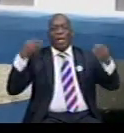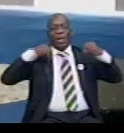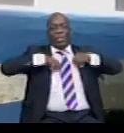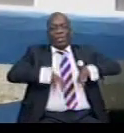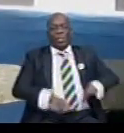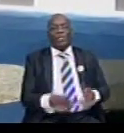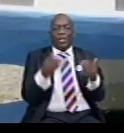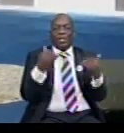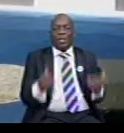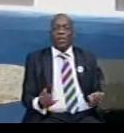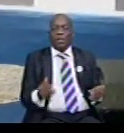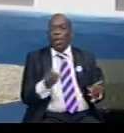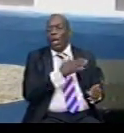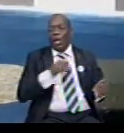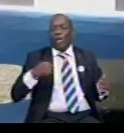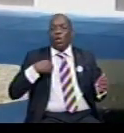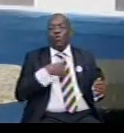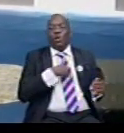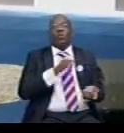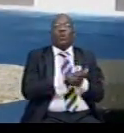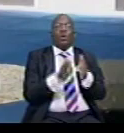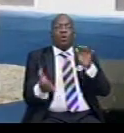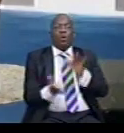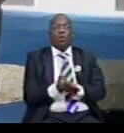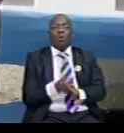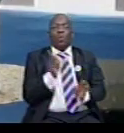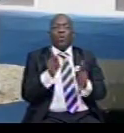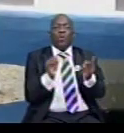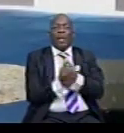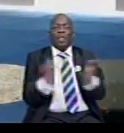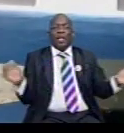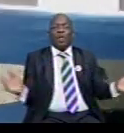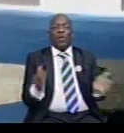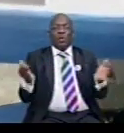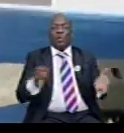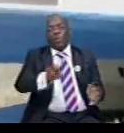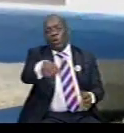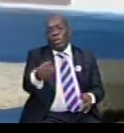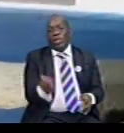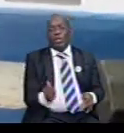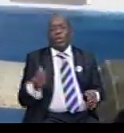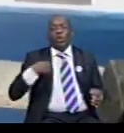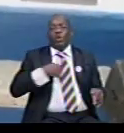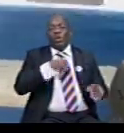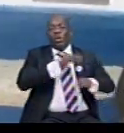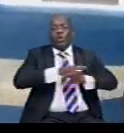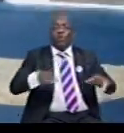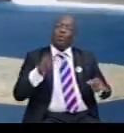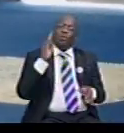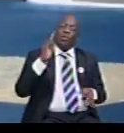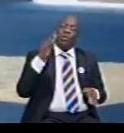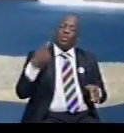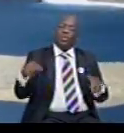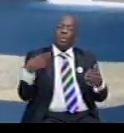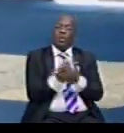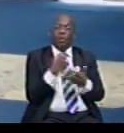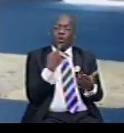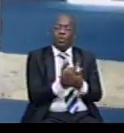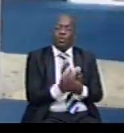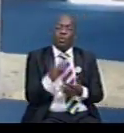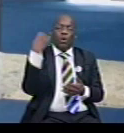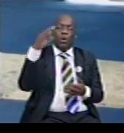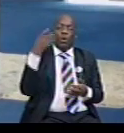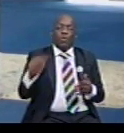we turn to motivational speakers, and we're no more preaching the gospel of the